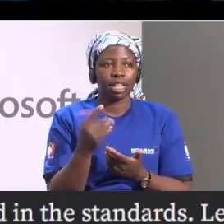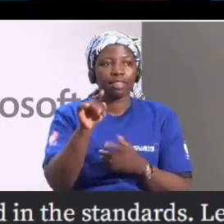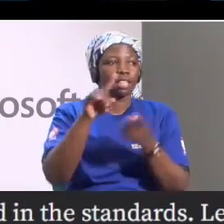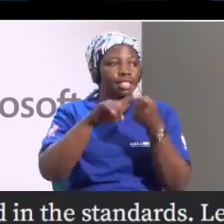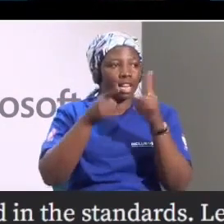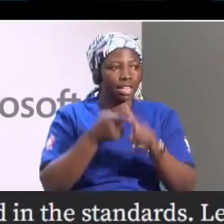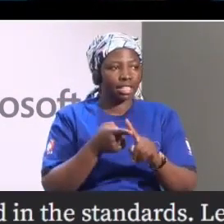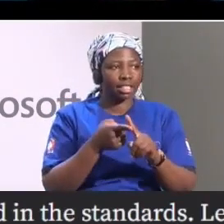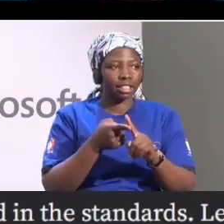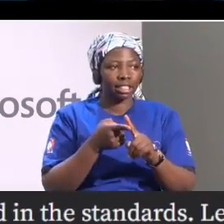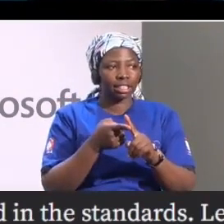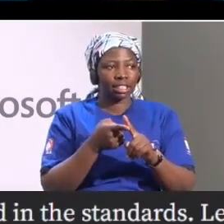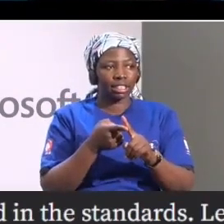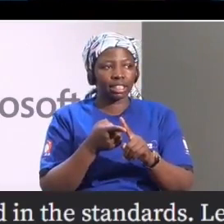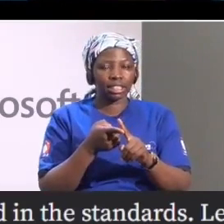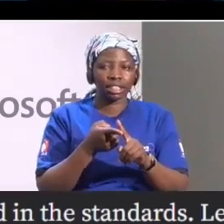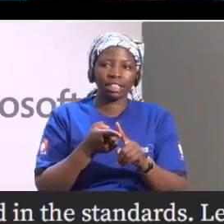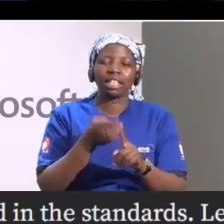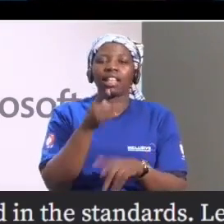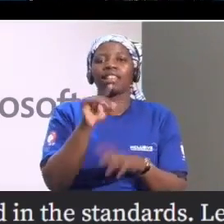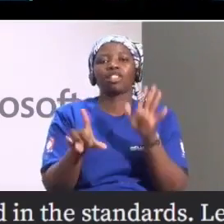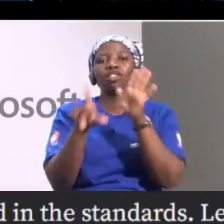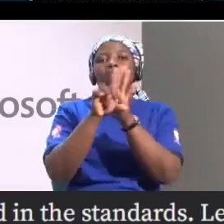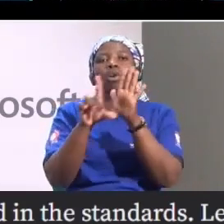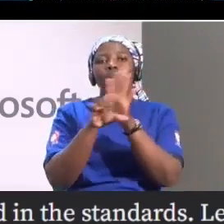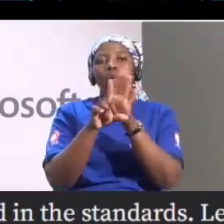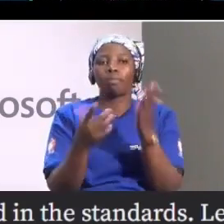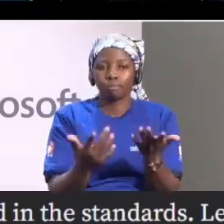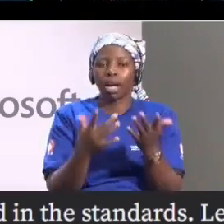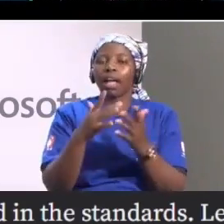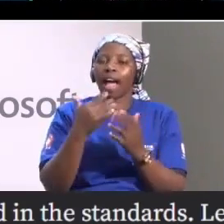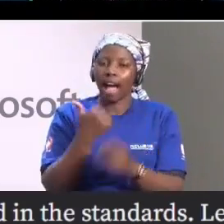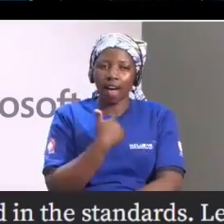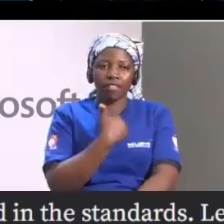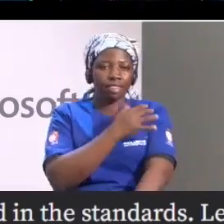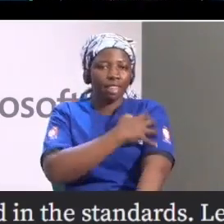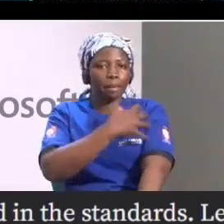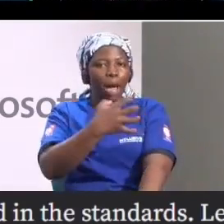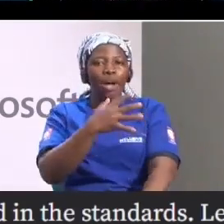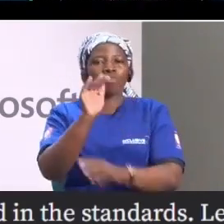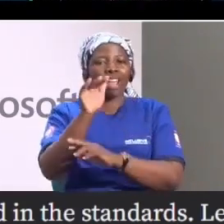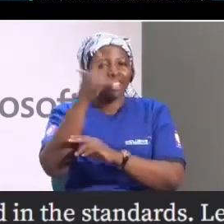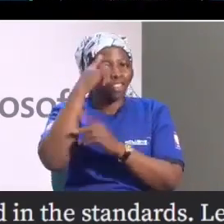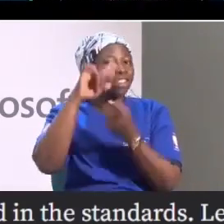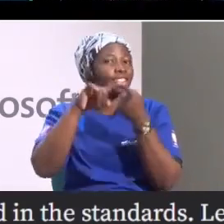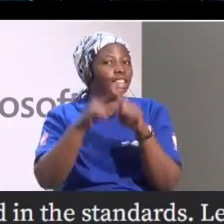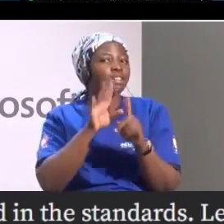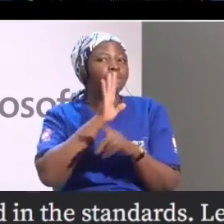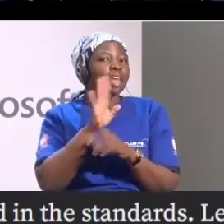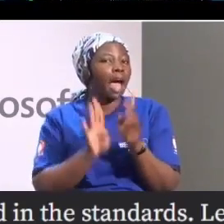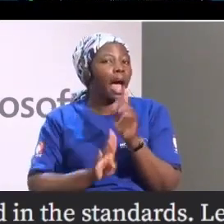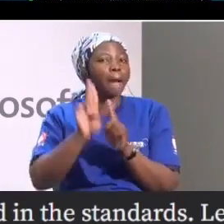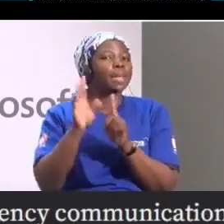standard, this legislation then has the power to ask for the standard to be updated